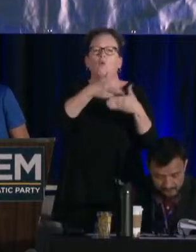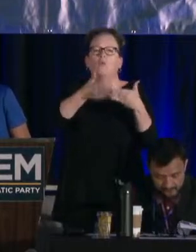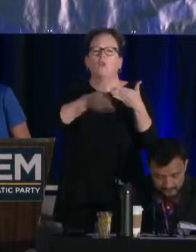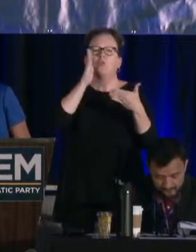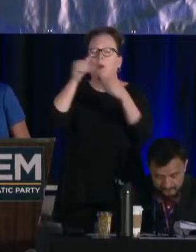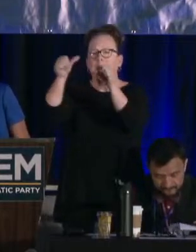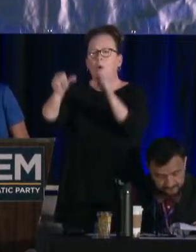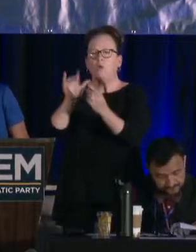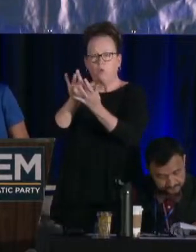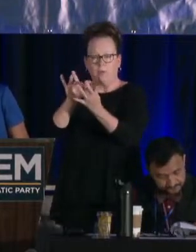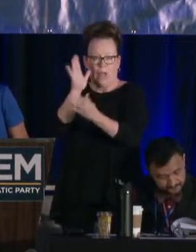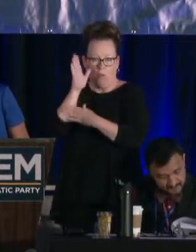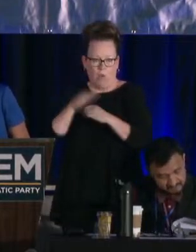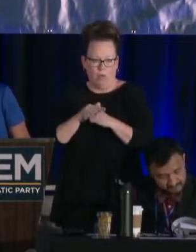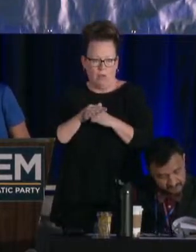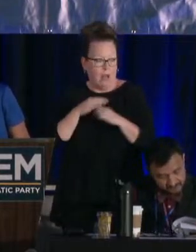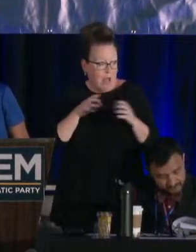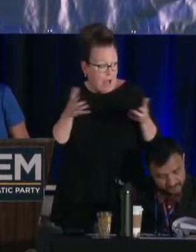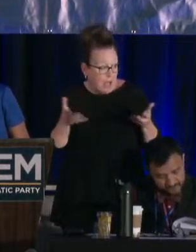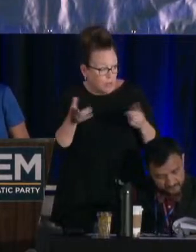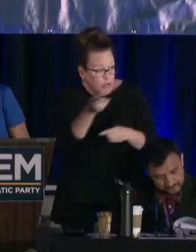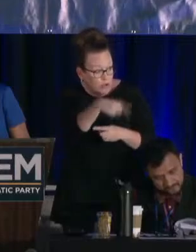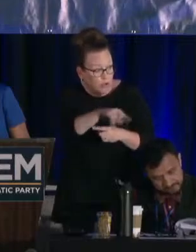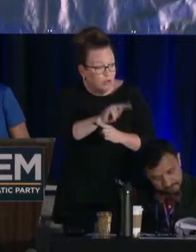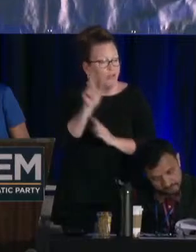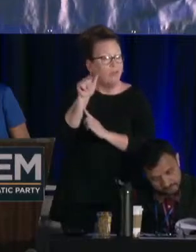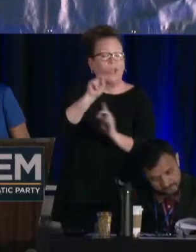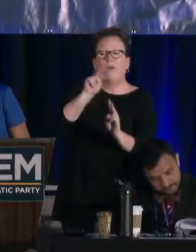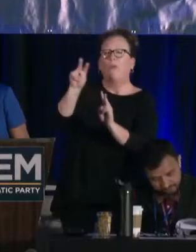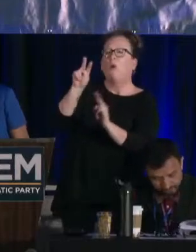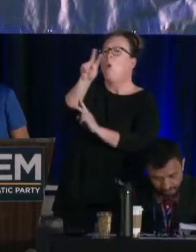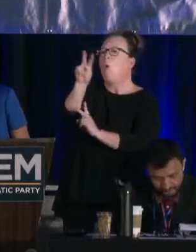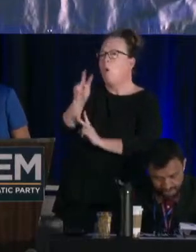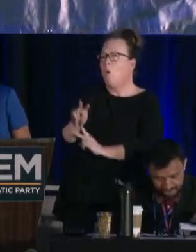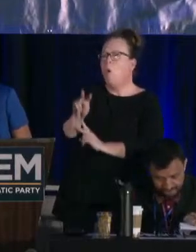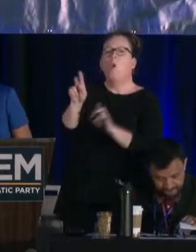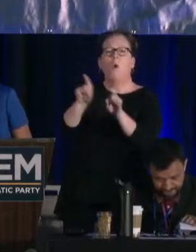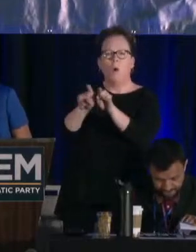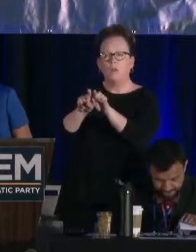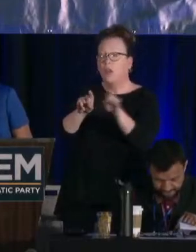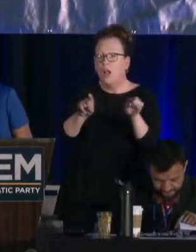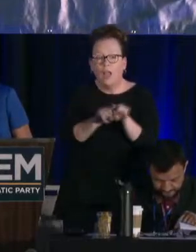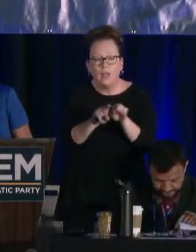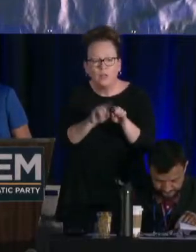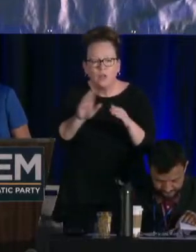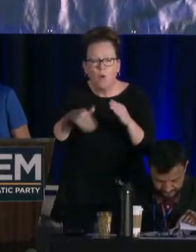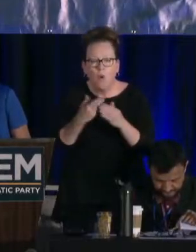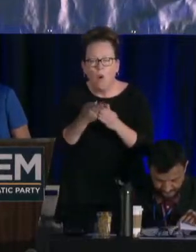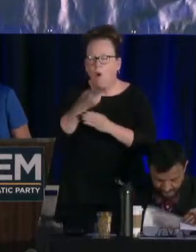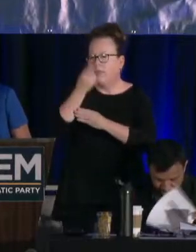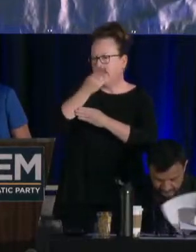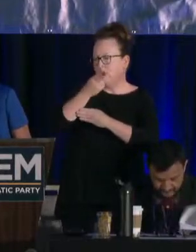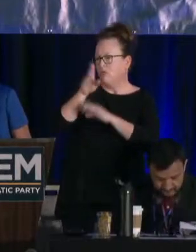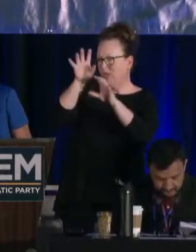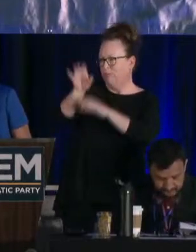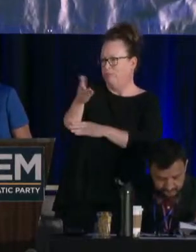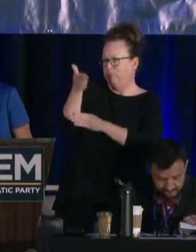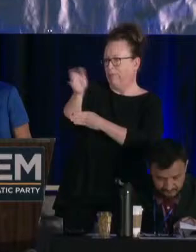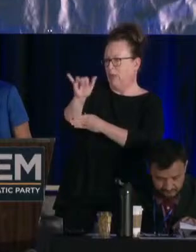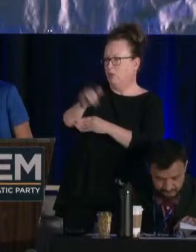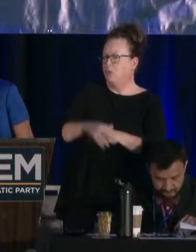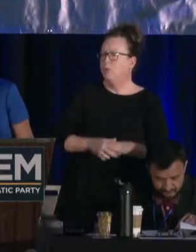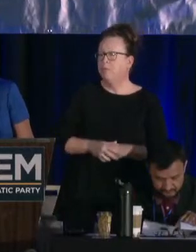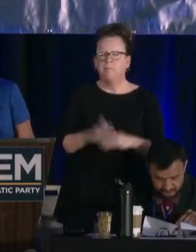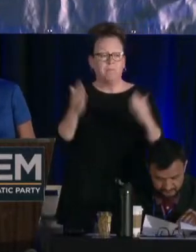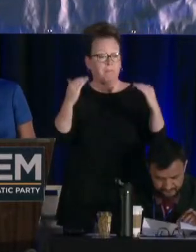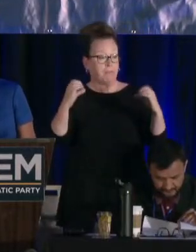website. I encourage you to please look at those, as well as all the historical ones we have.